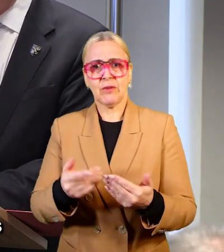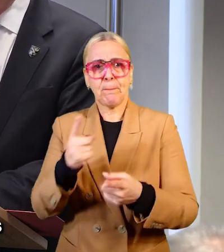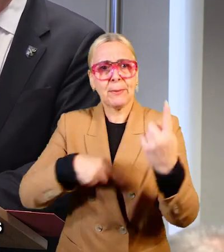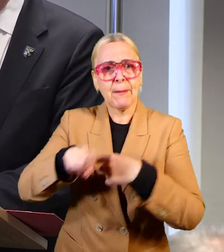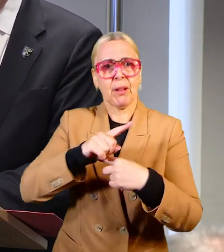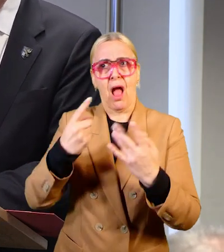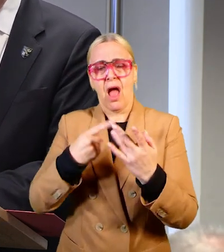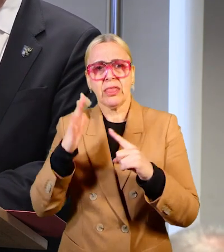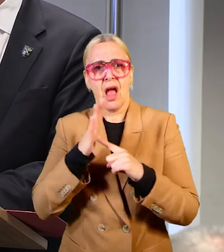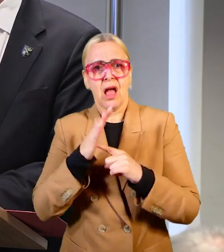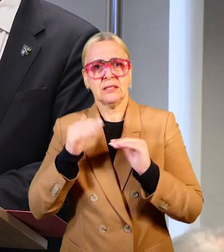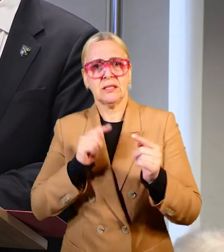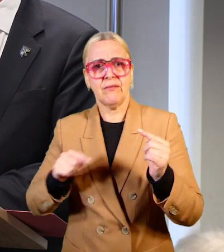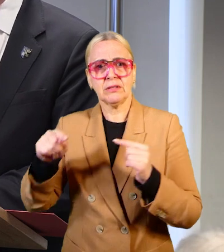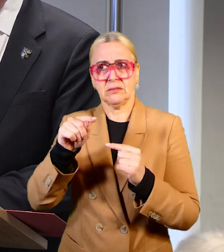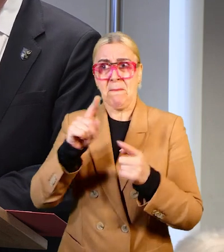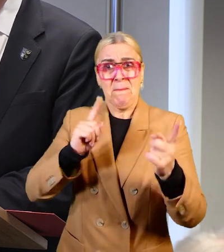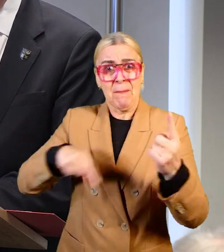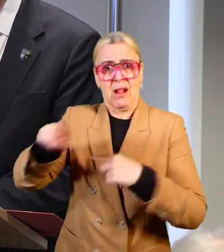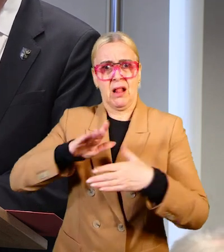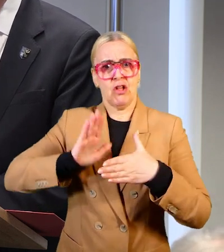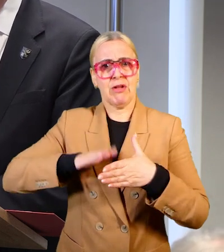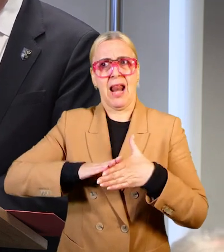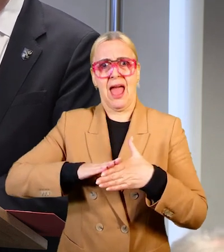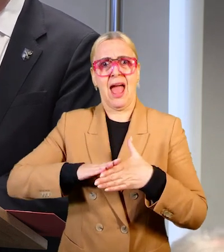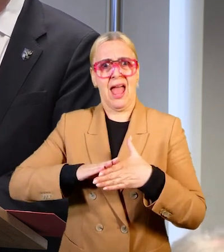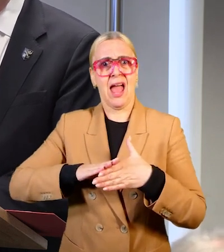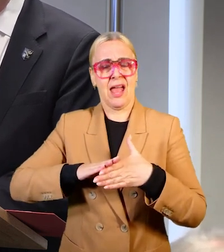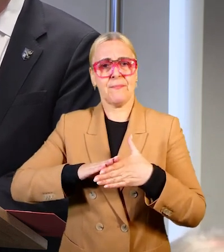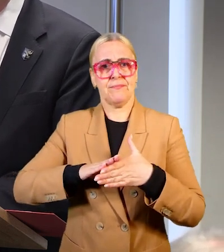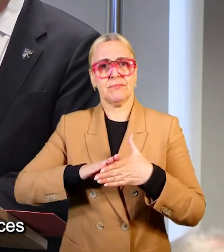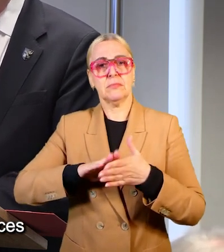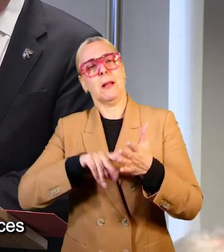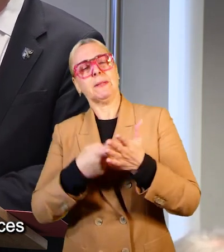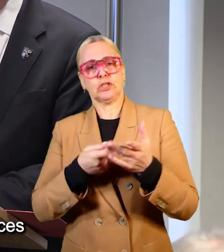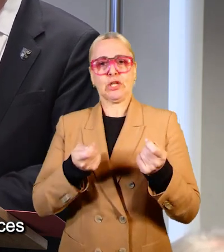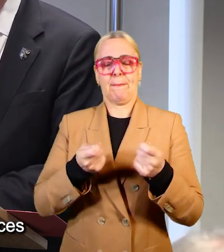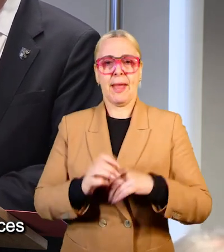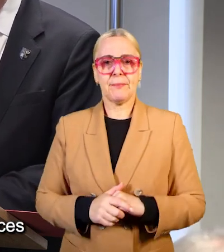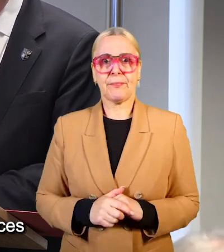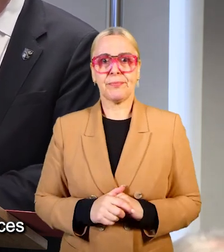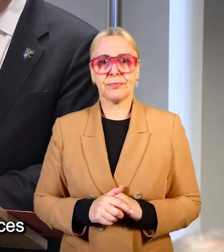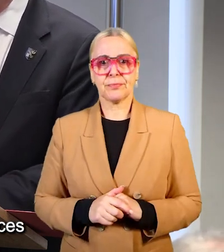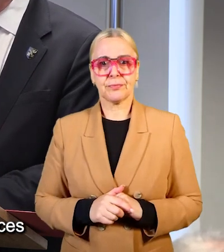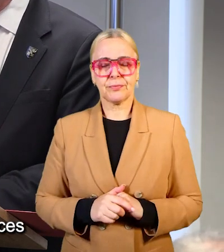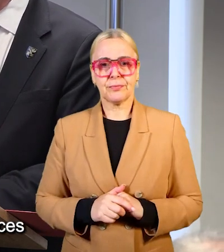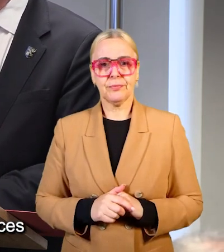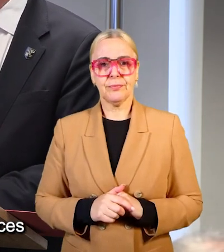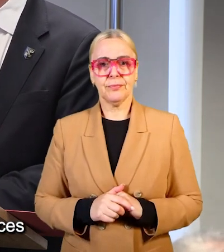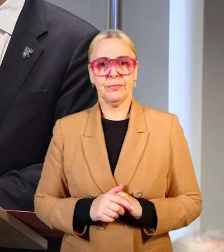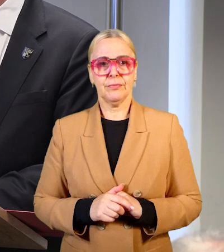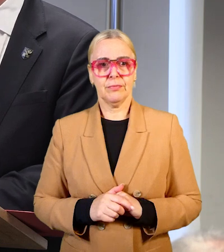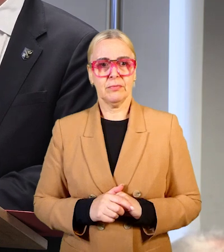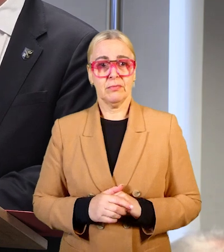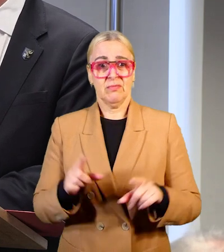would expect us to provide it only to those who really need it, so we can protect the service for those people and other vital